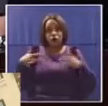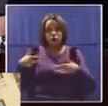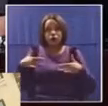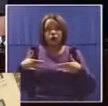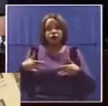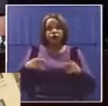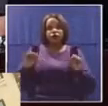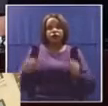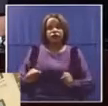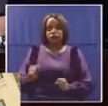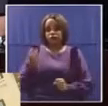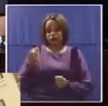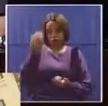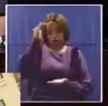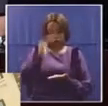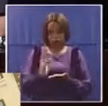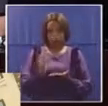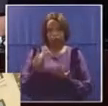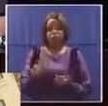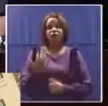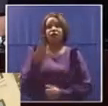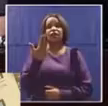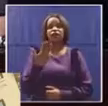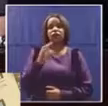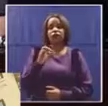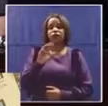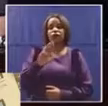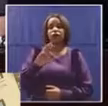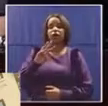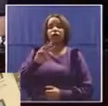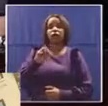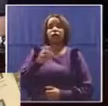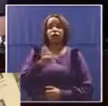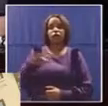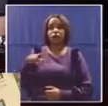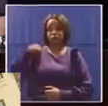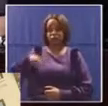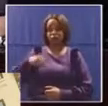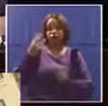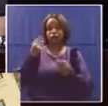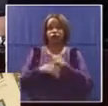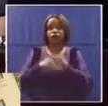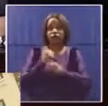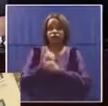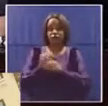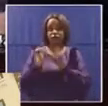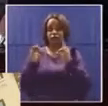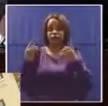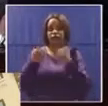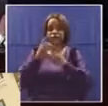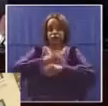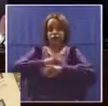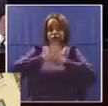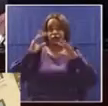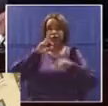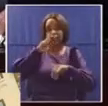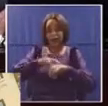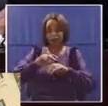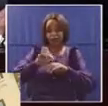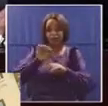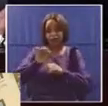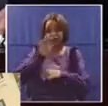budget allocation by 509 million rand for this financial year. And clearly, the department will need to reprioritize their